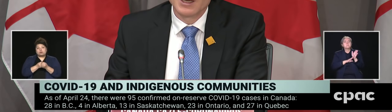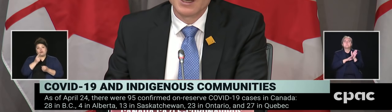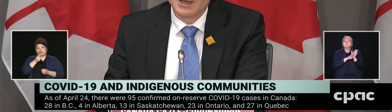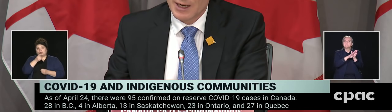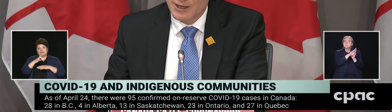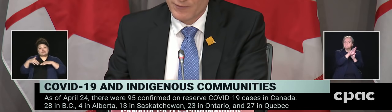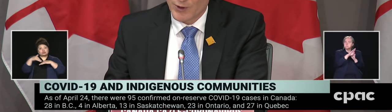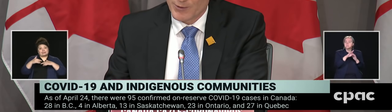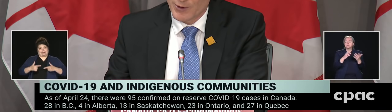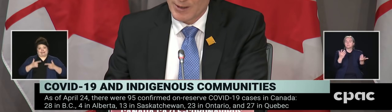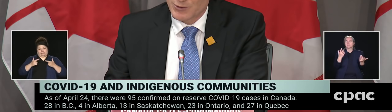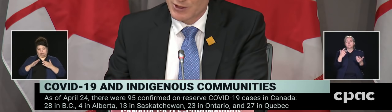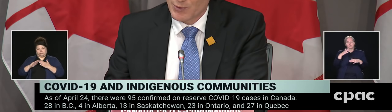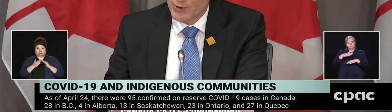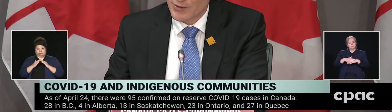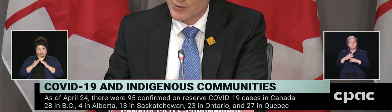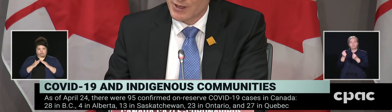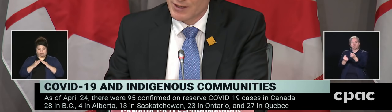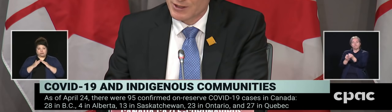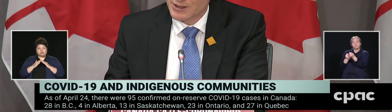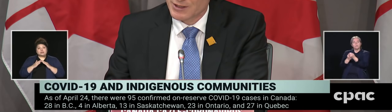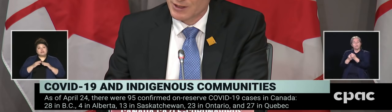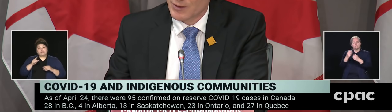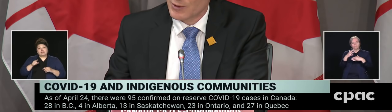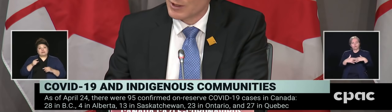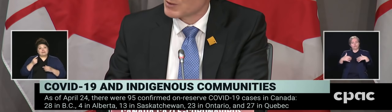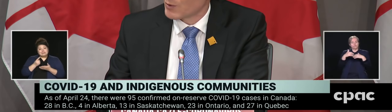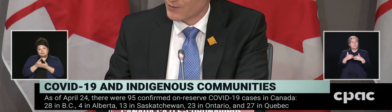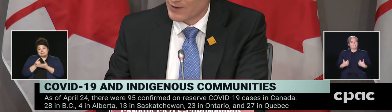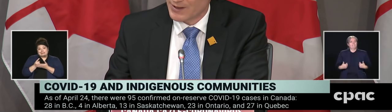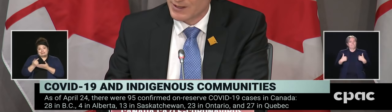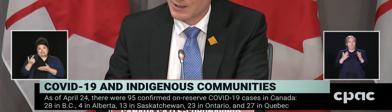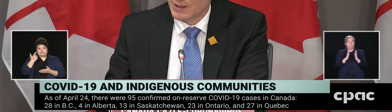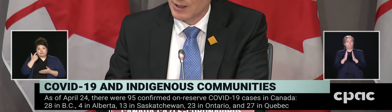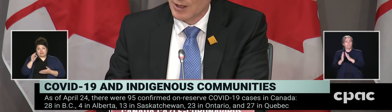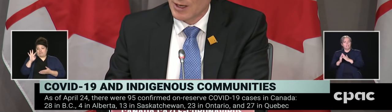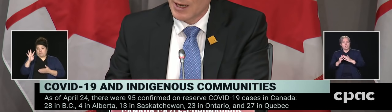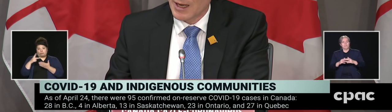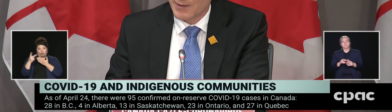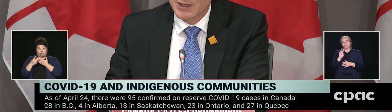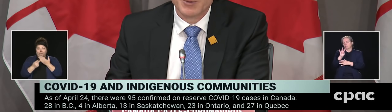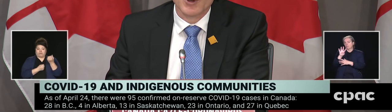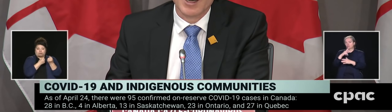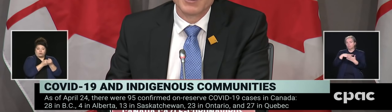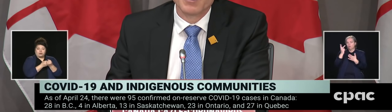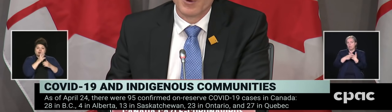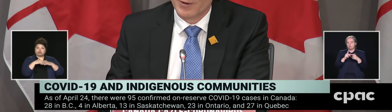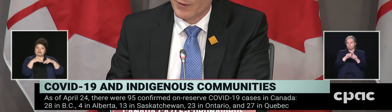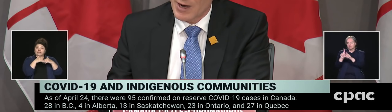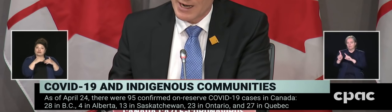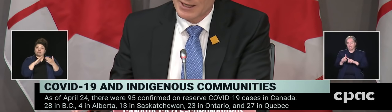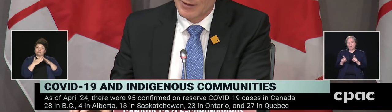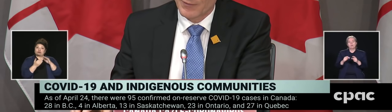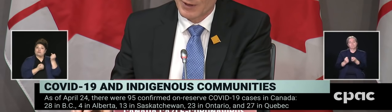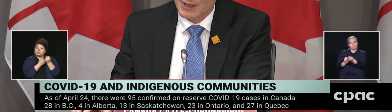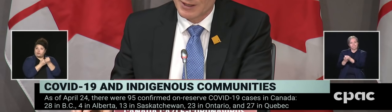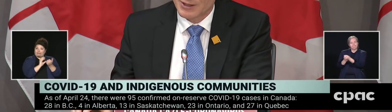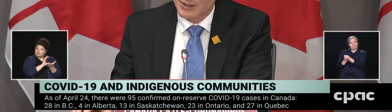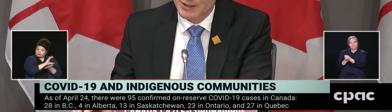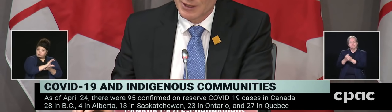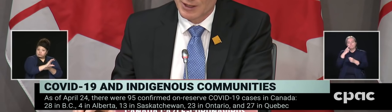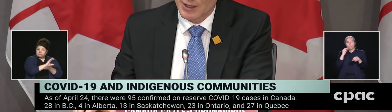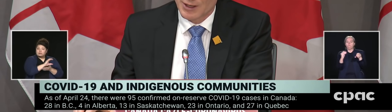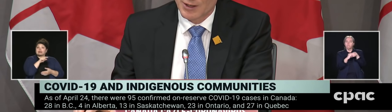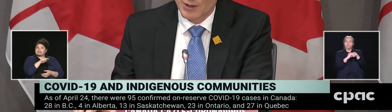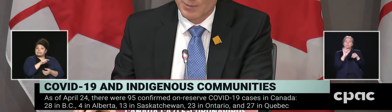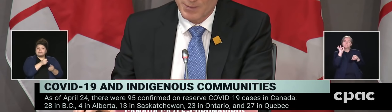week, 94 programs were supported through the Indigenous Community Support Fund. These programs support a variety of